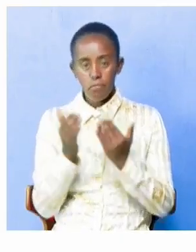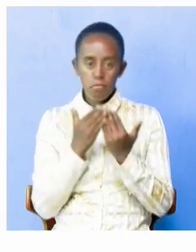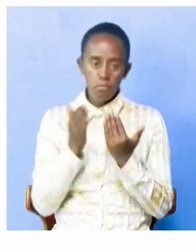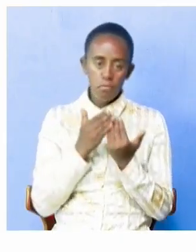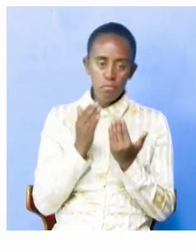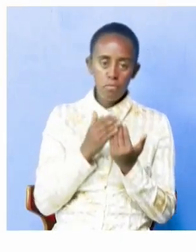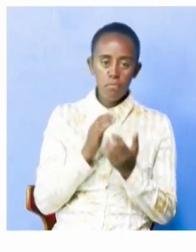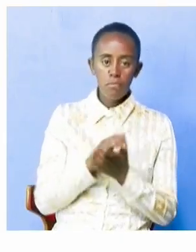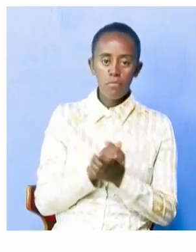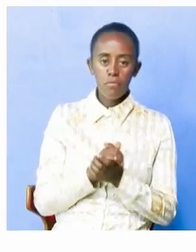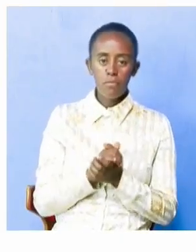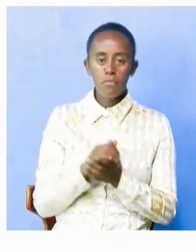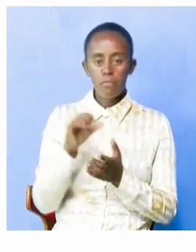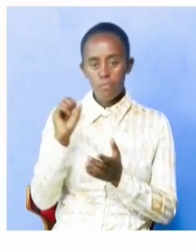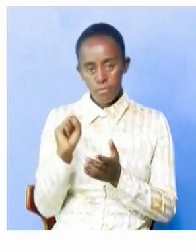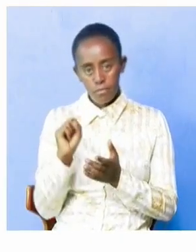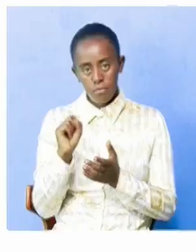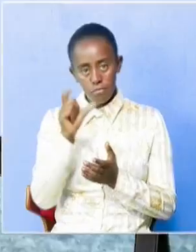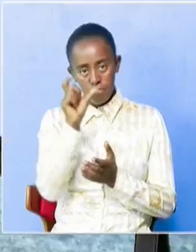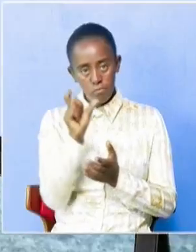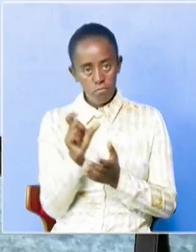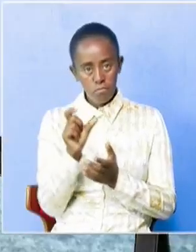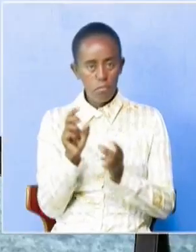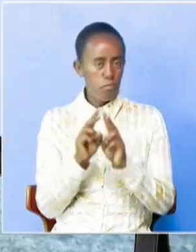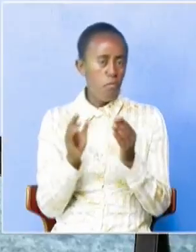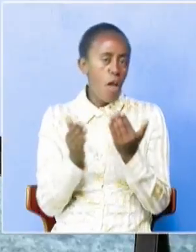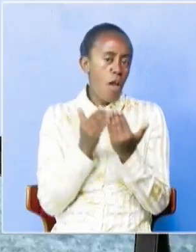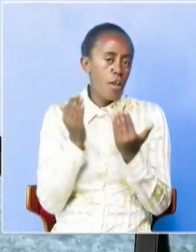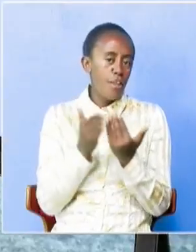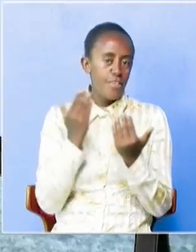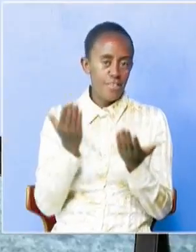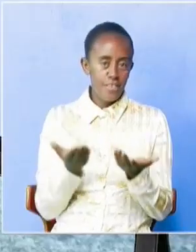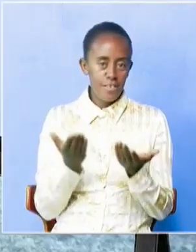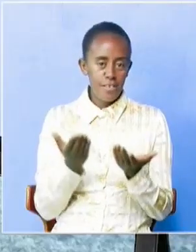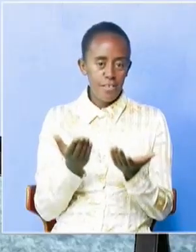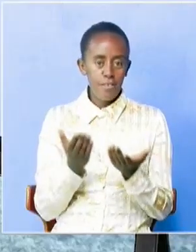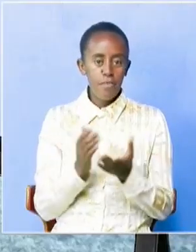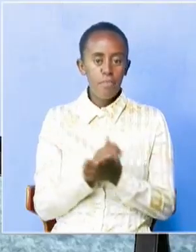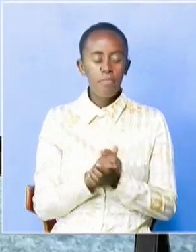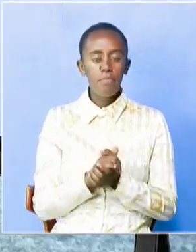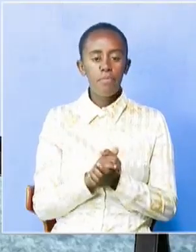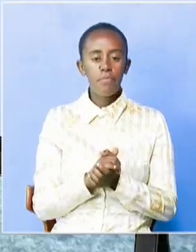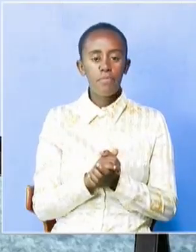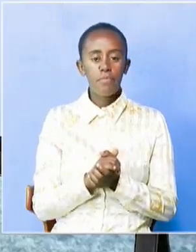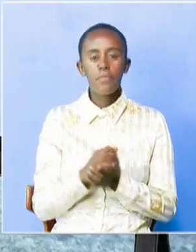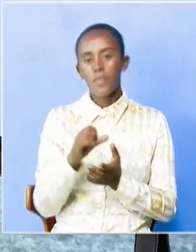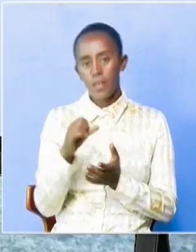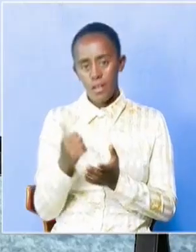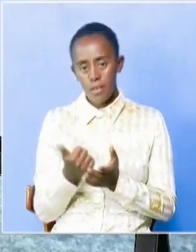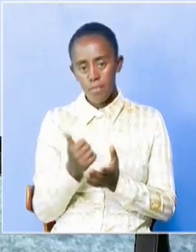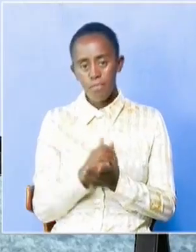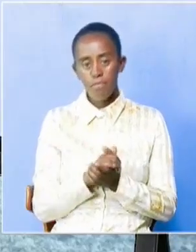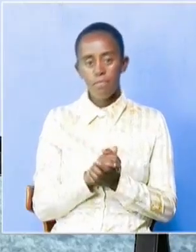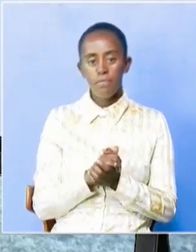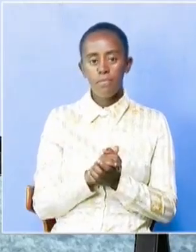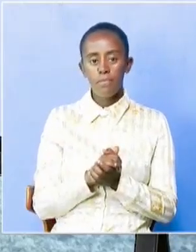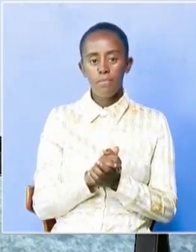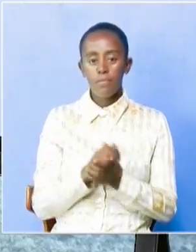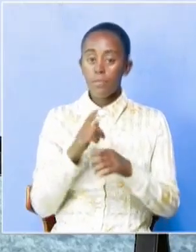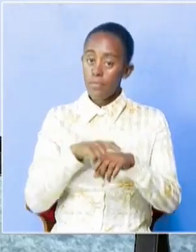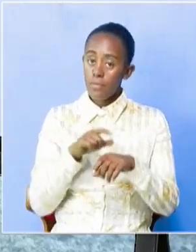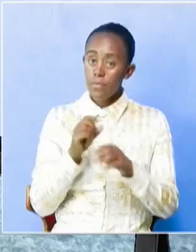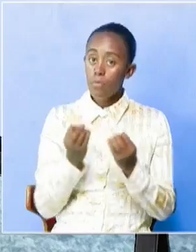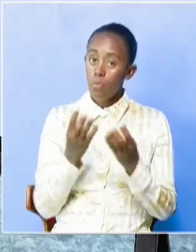S. Apostrophe S. Very easy, right? Okay, let's do another one. This time